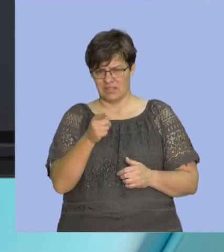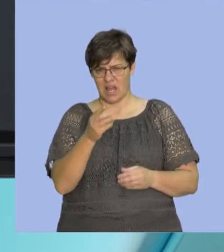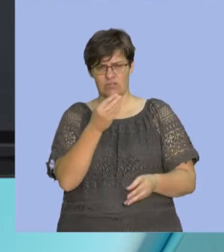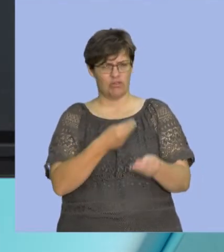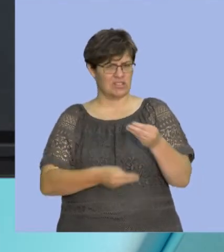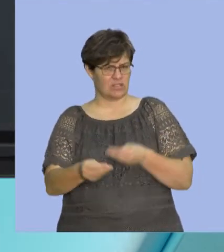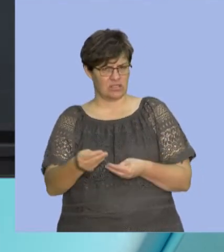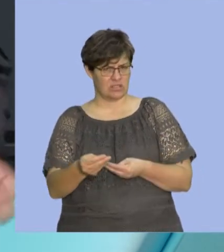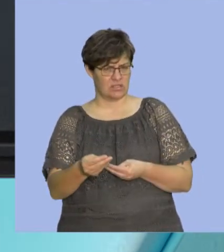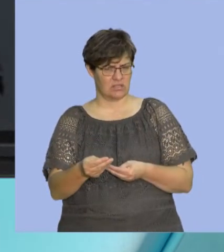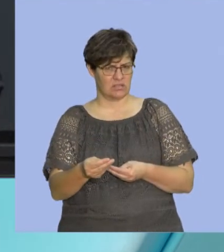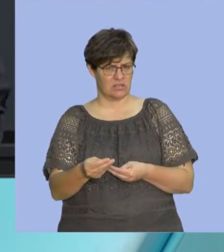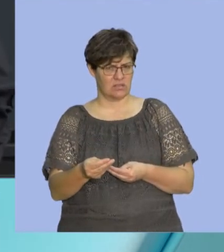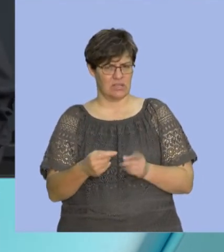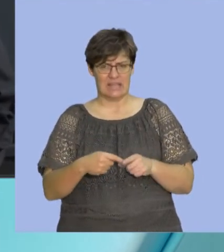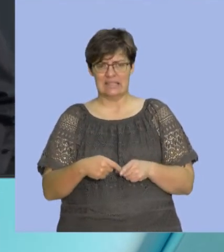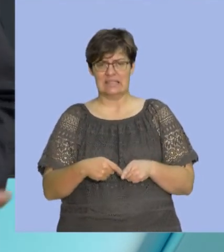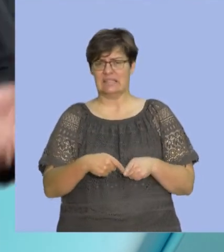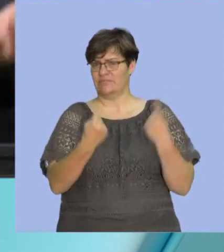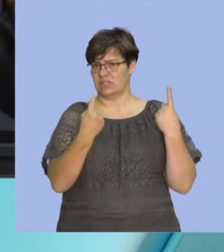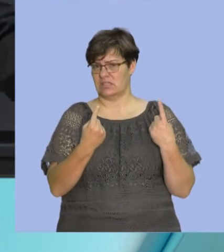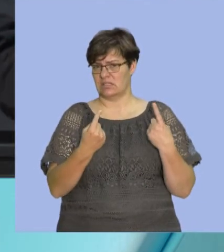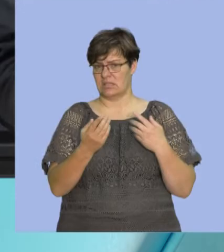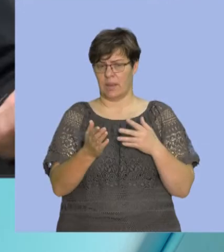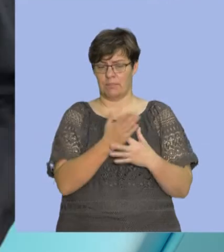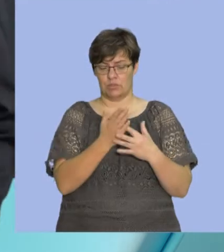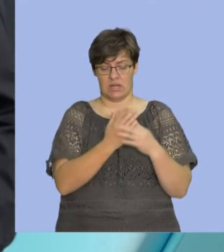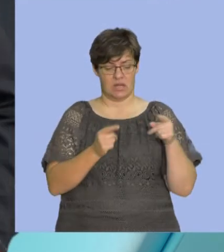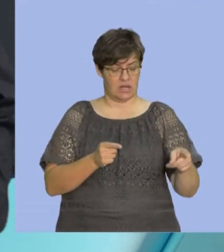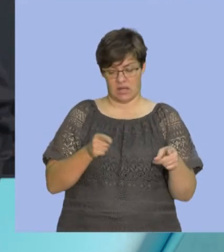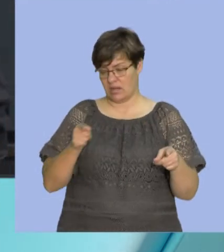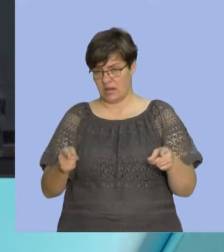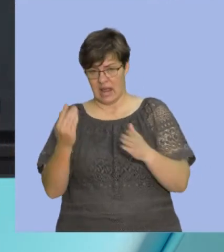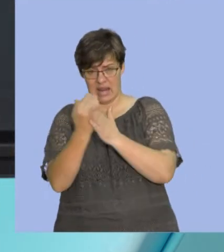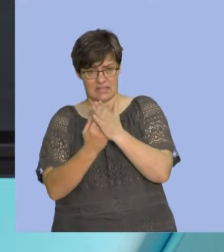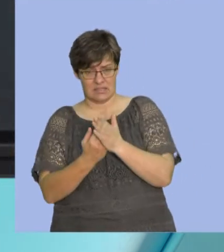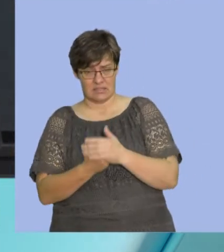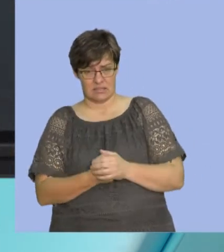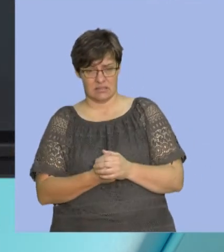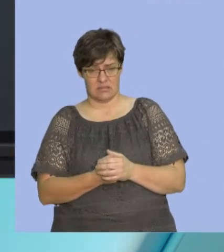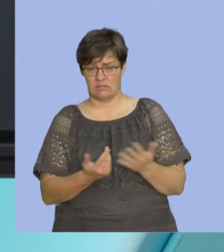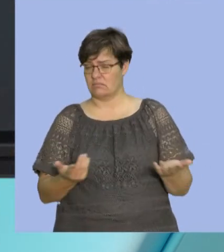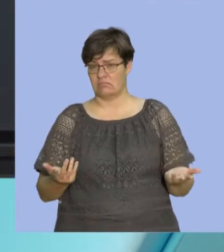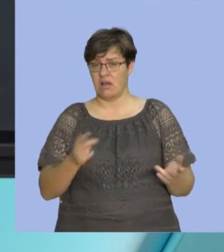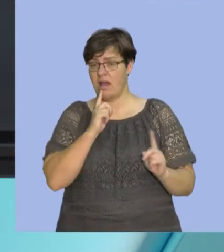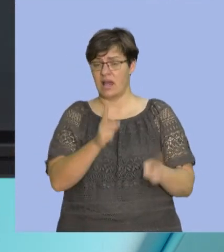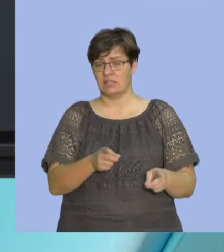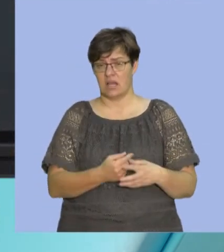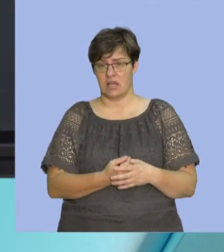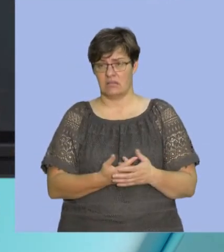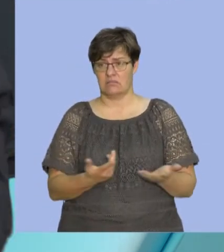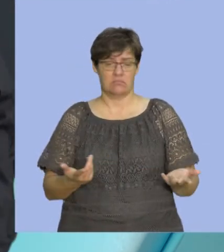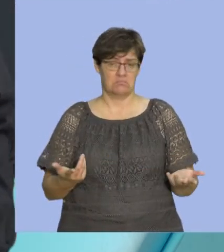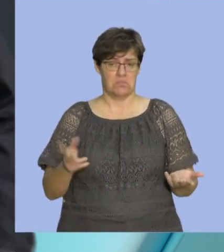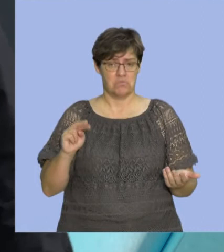transaction result in any difference between the control and the list? And the answer is an